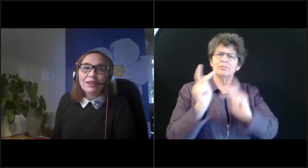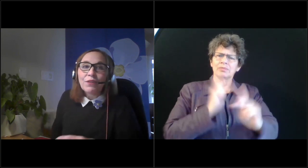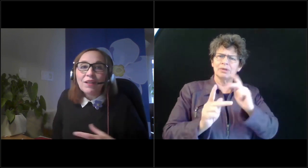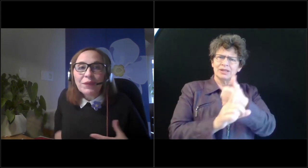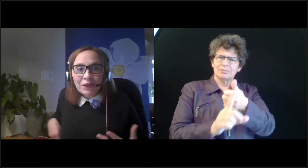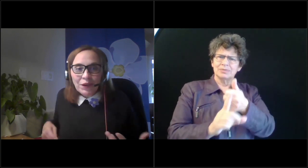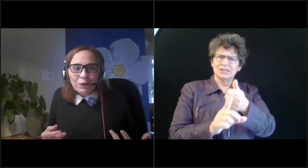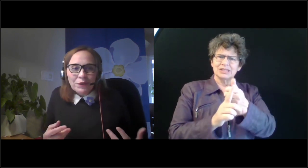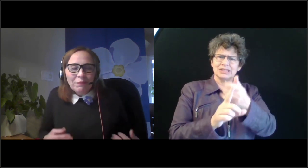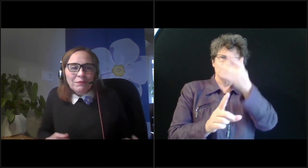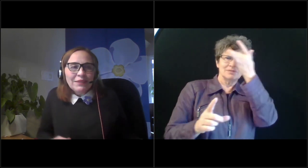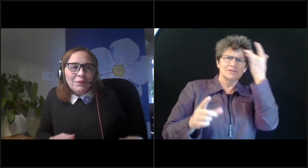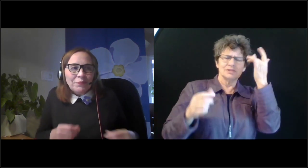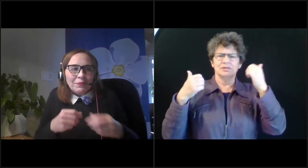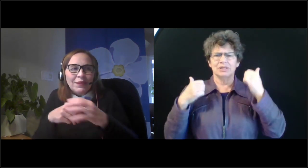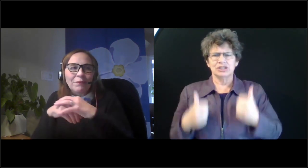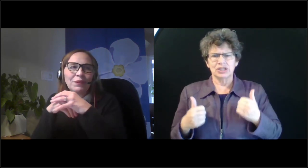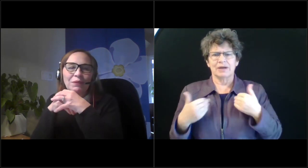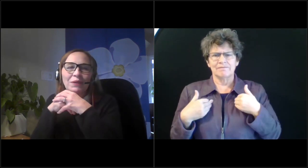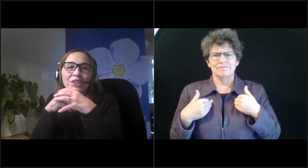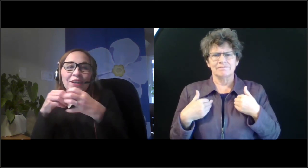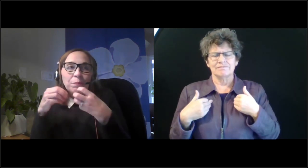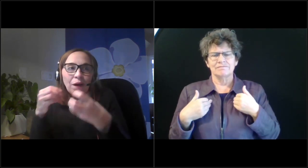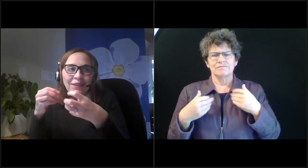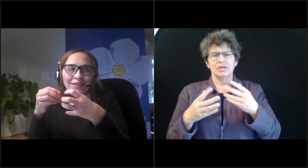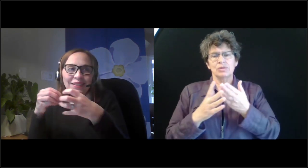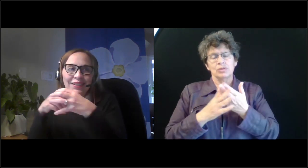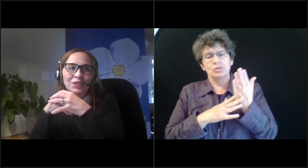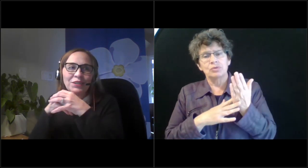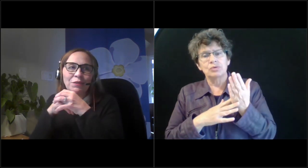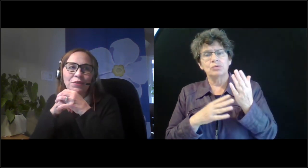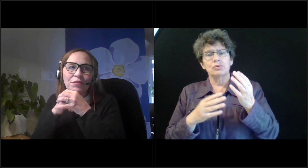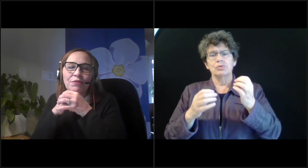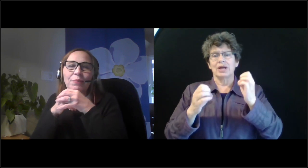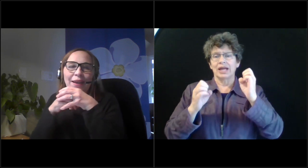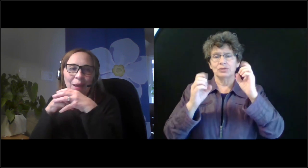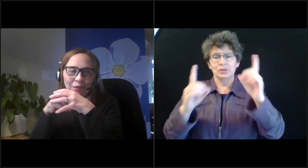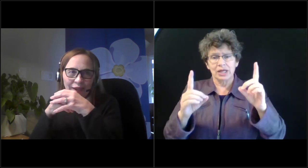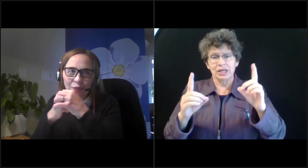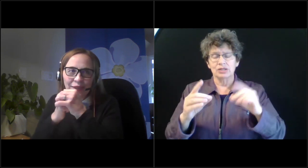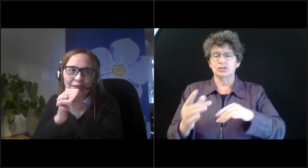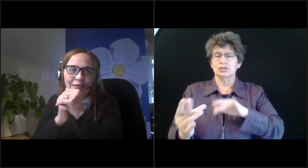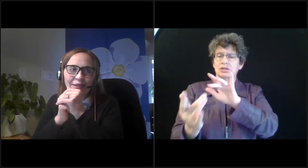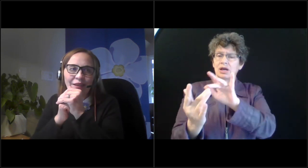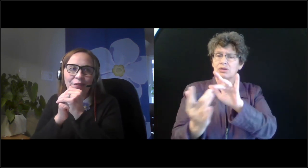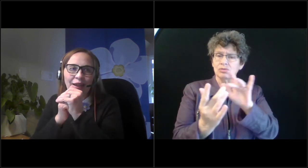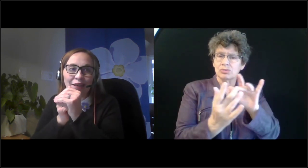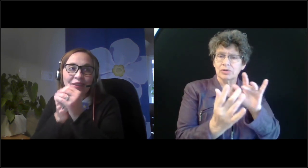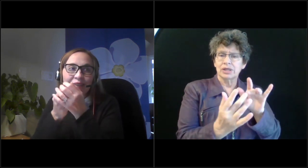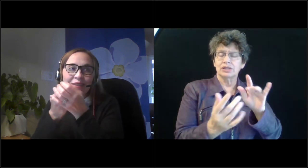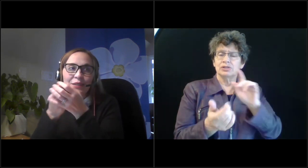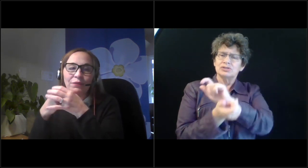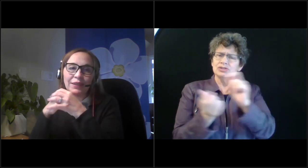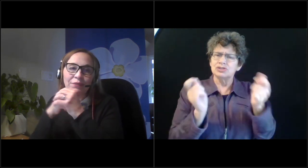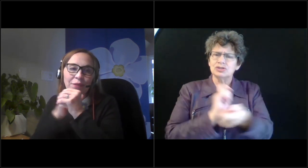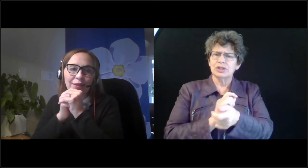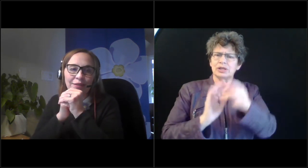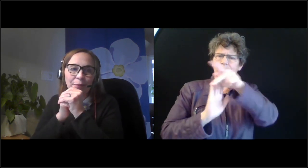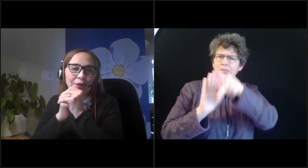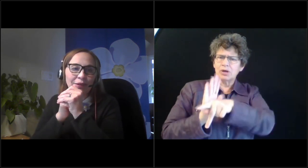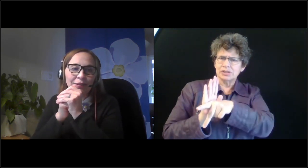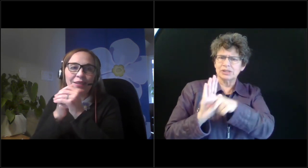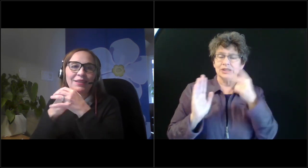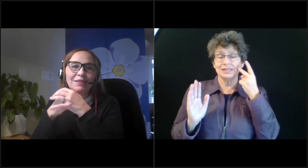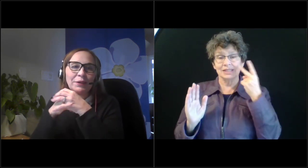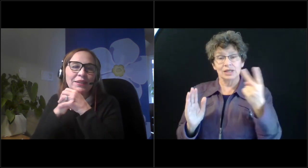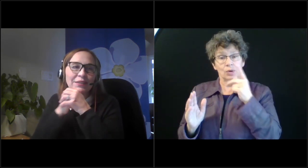and involvement with our programs. We want to change policy too by amplifying the voices of advocates who have lived with